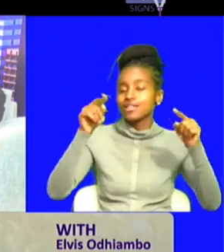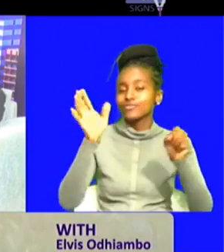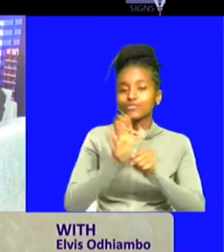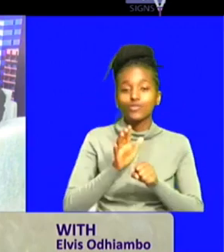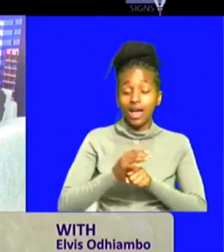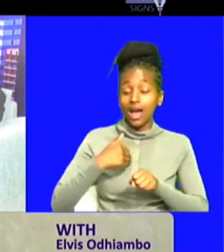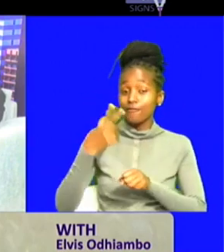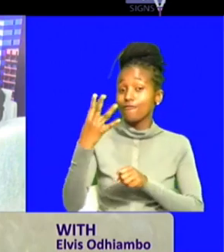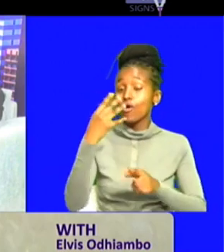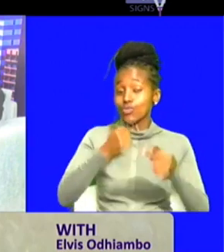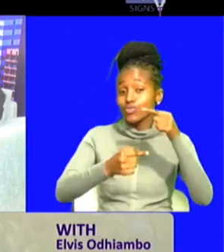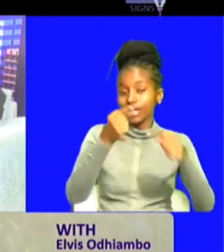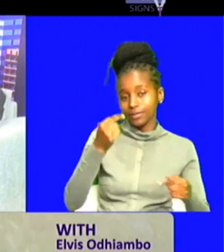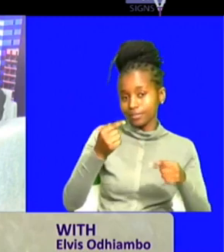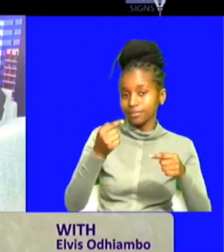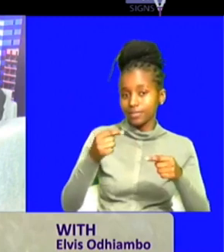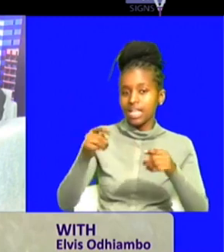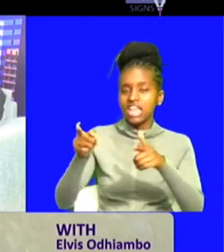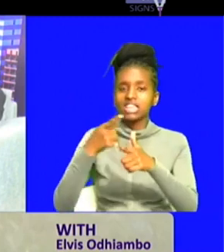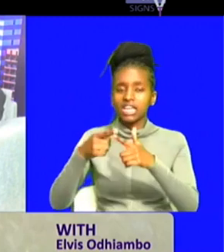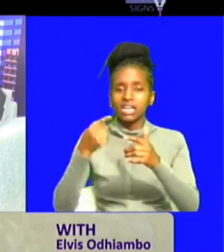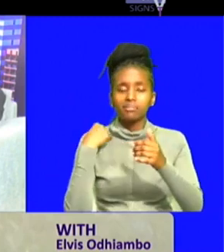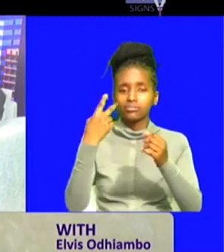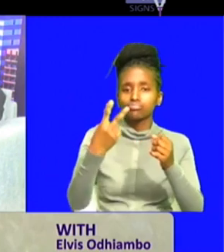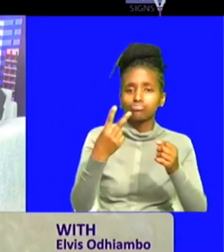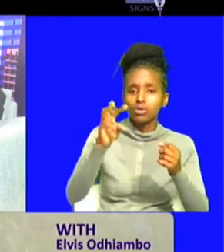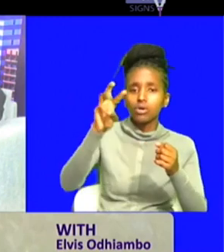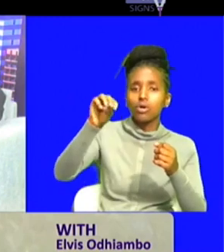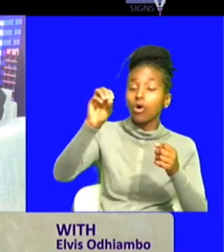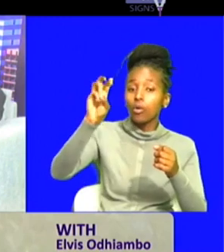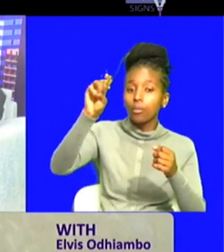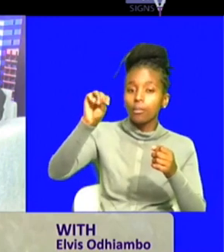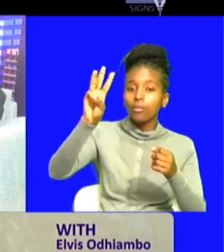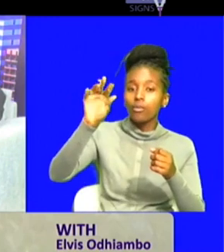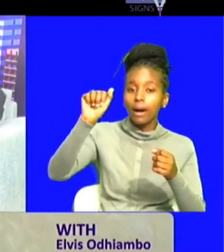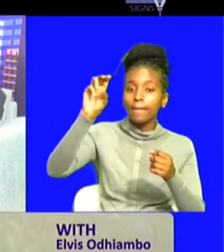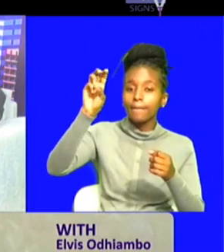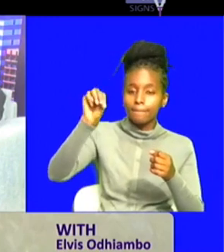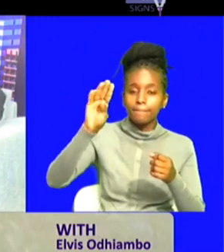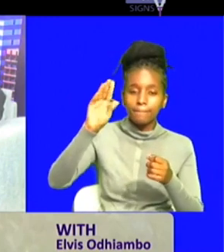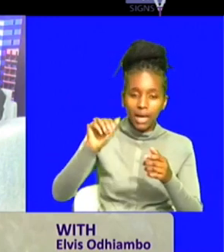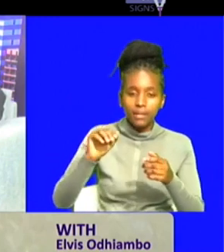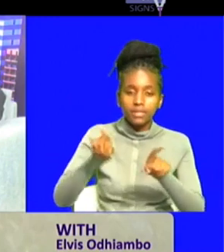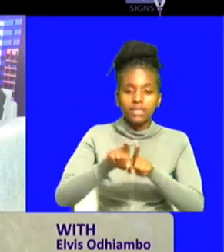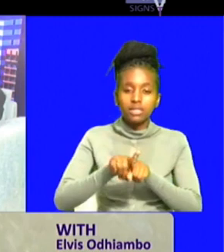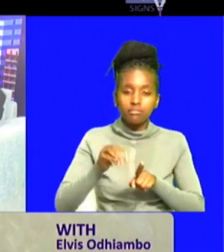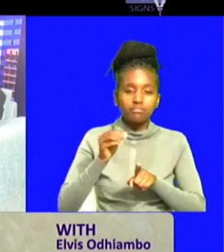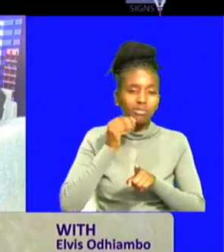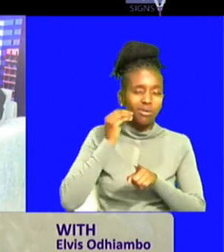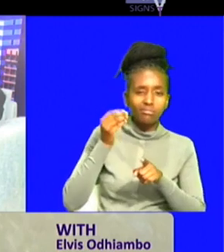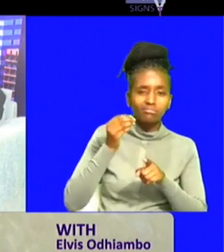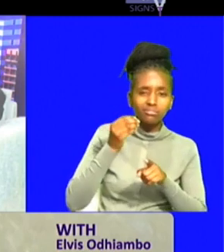4 wins actually. With then we have Mwamba and alongside the Homeboys sharing 3 wins. Then Nakuru